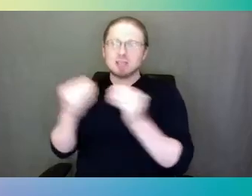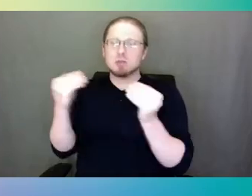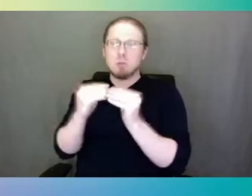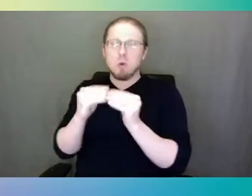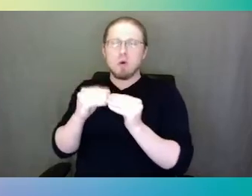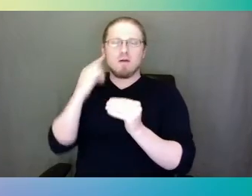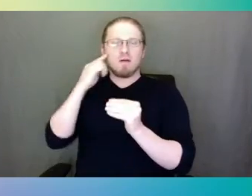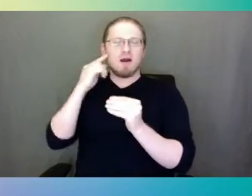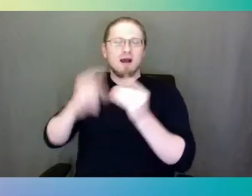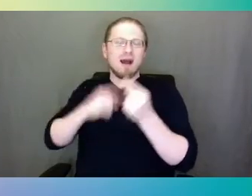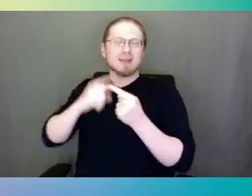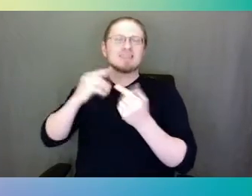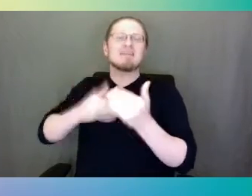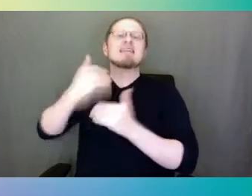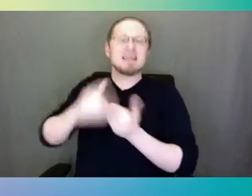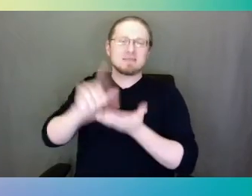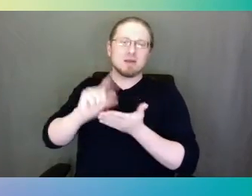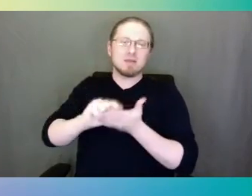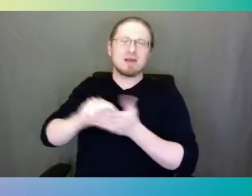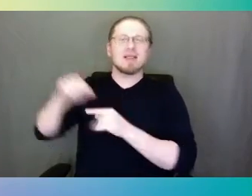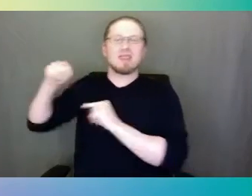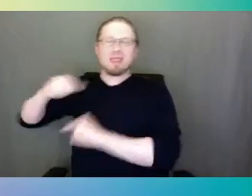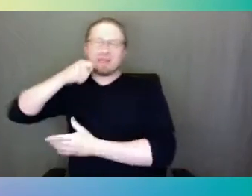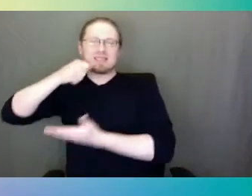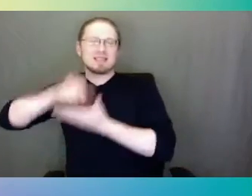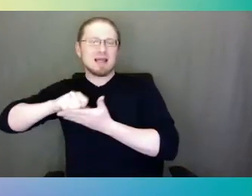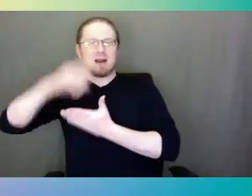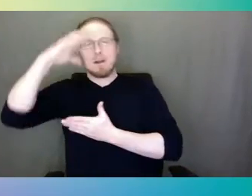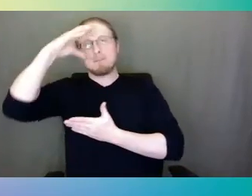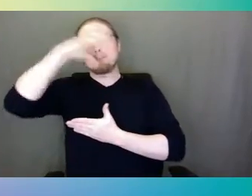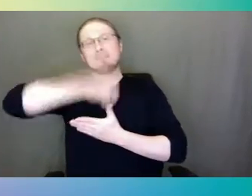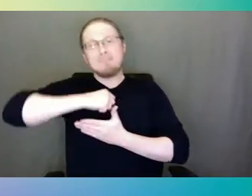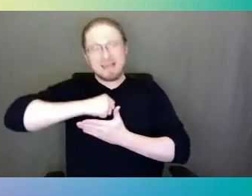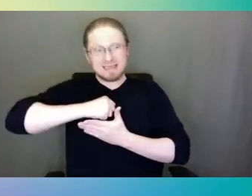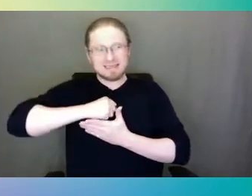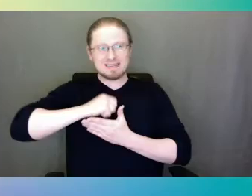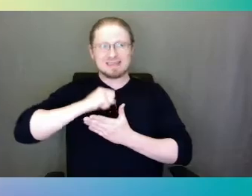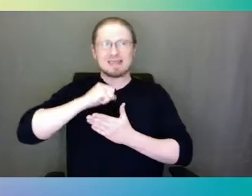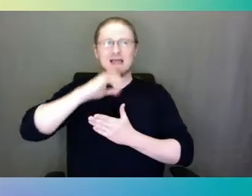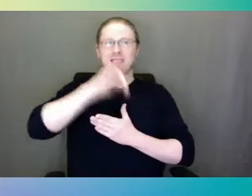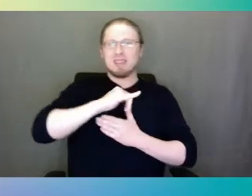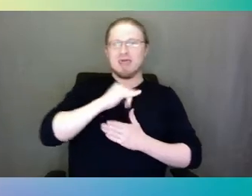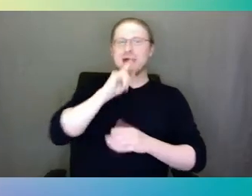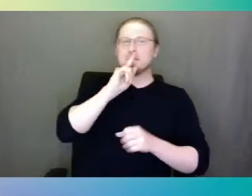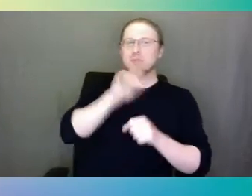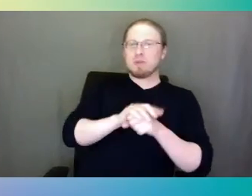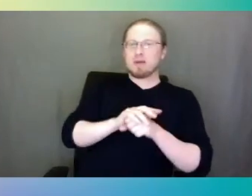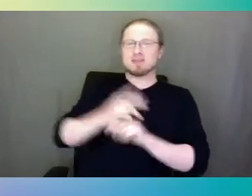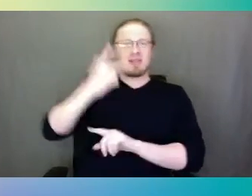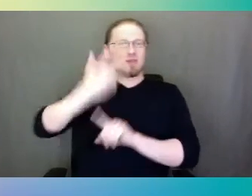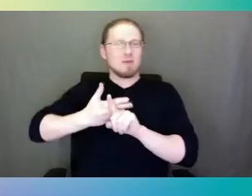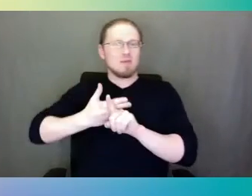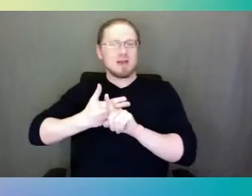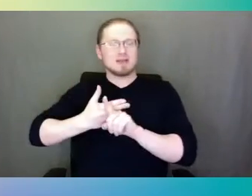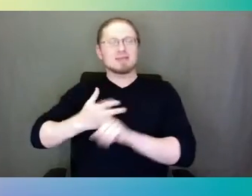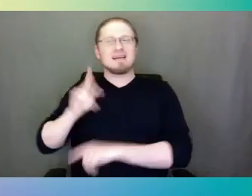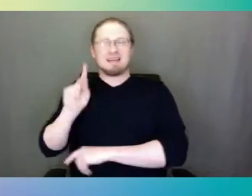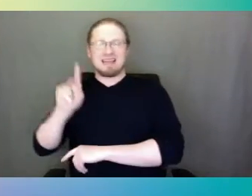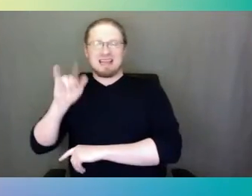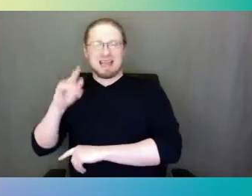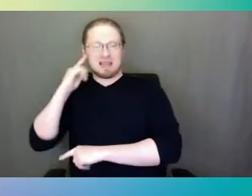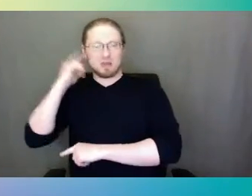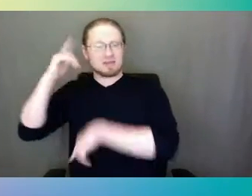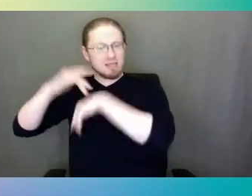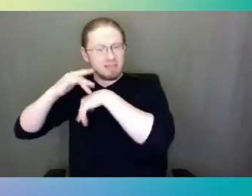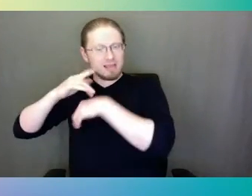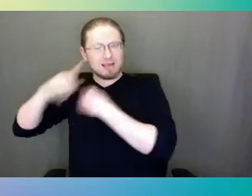letter missed that cutoff by 3 months. And as a result, Kathy was thinking of all the damage that wouldn't have been done had it been